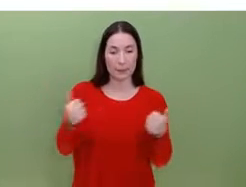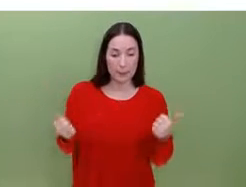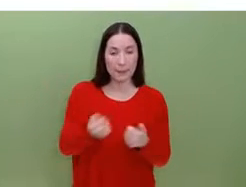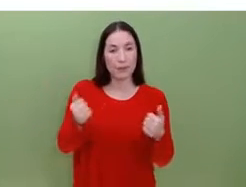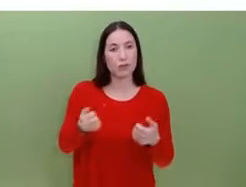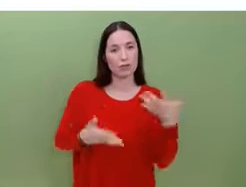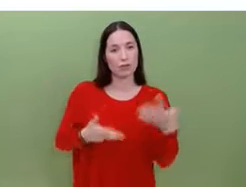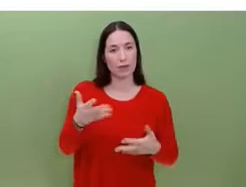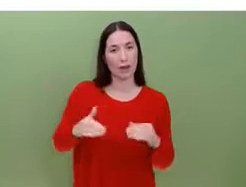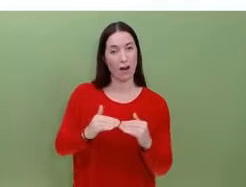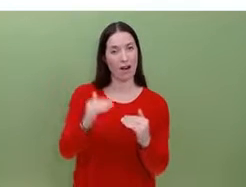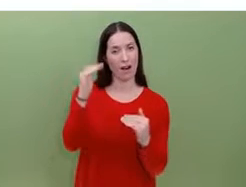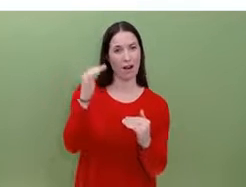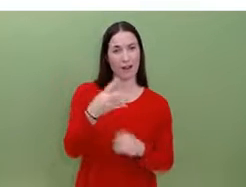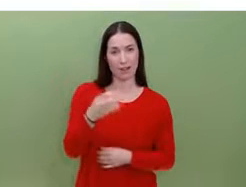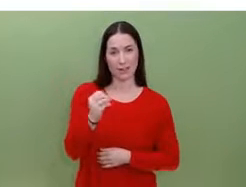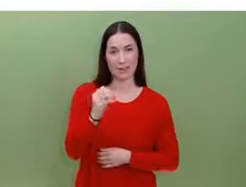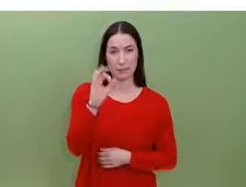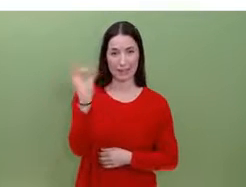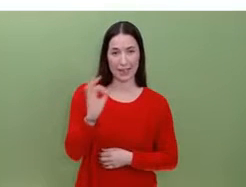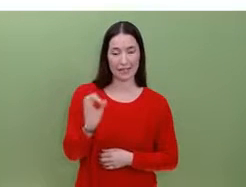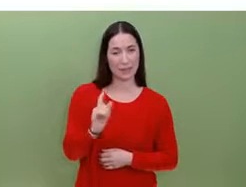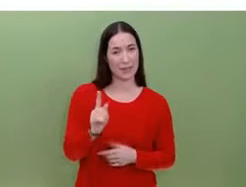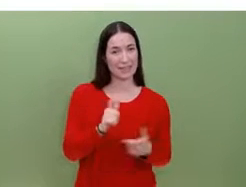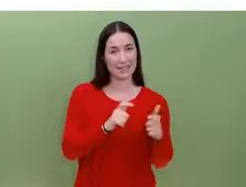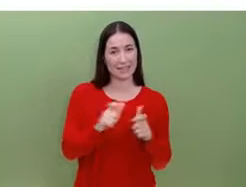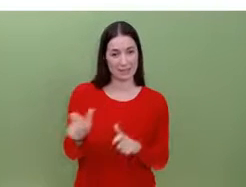of 90%, but even this has been surpassed.